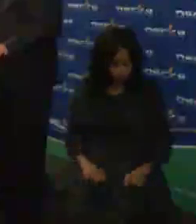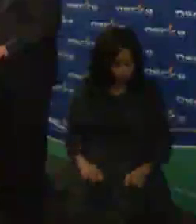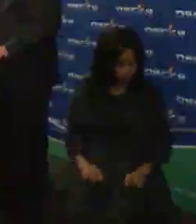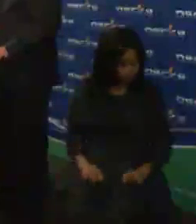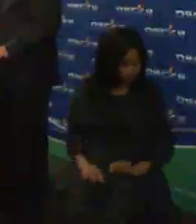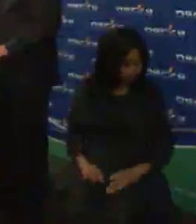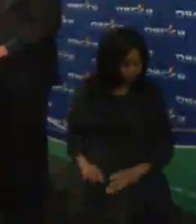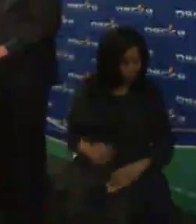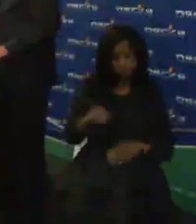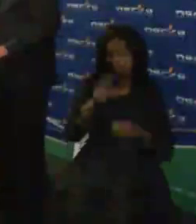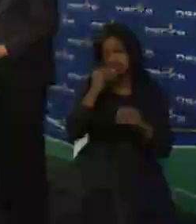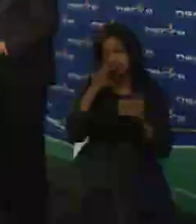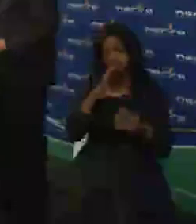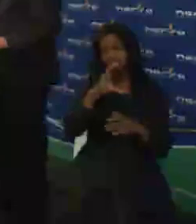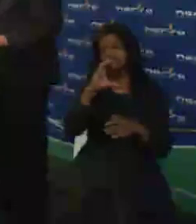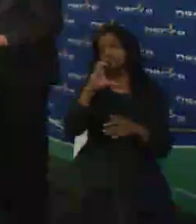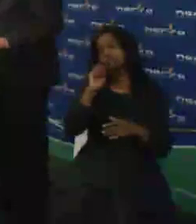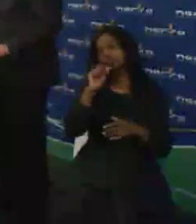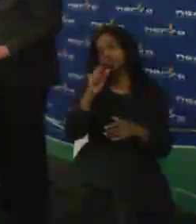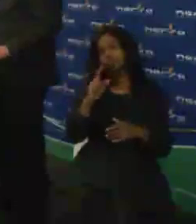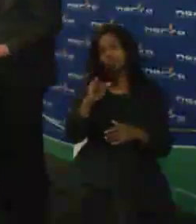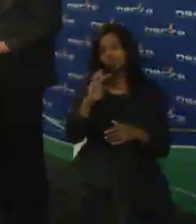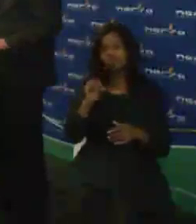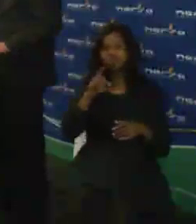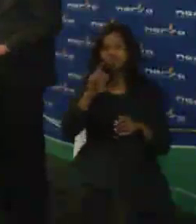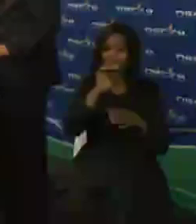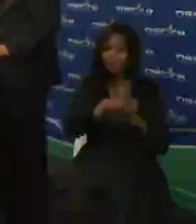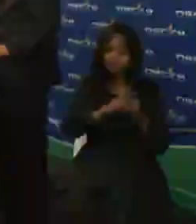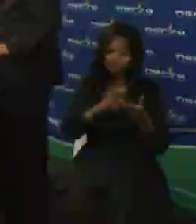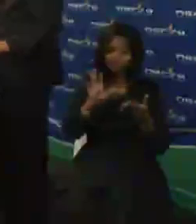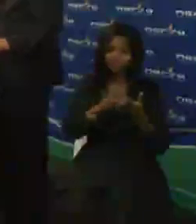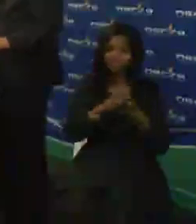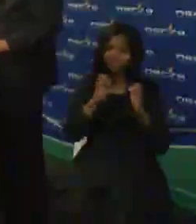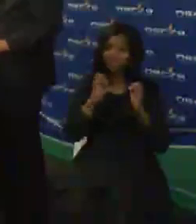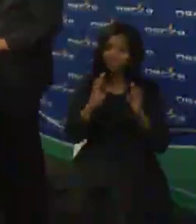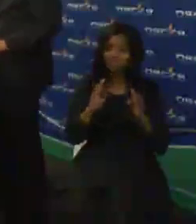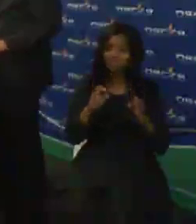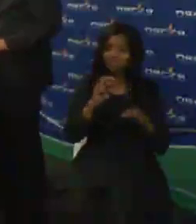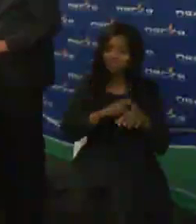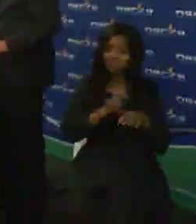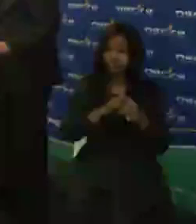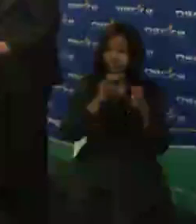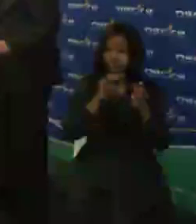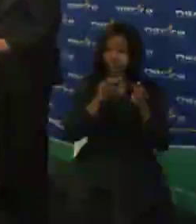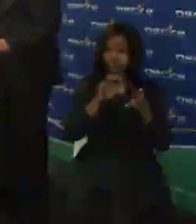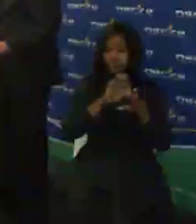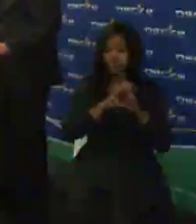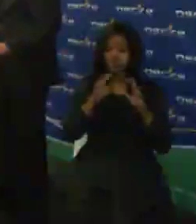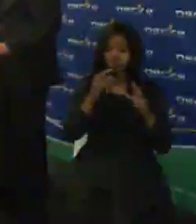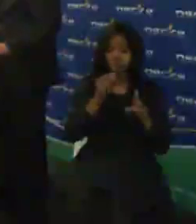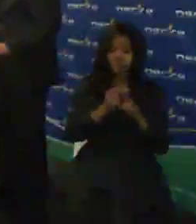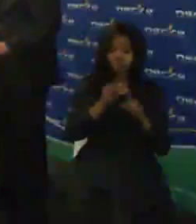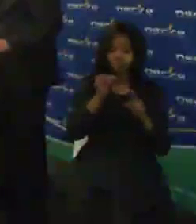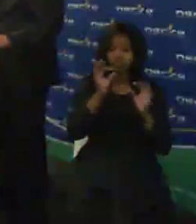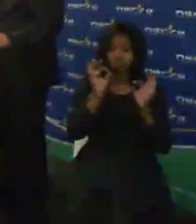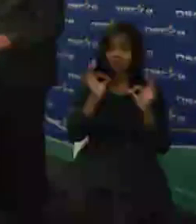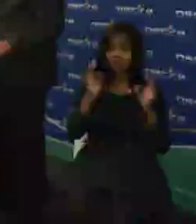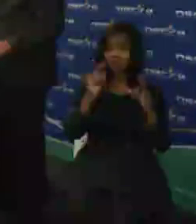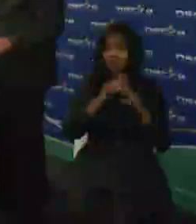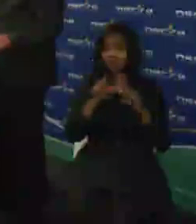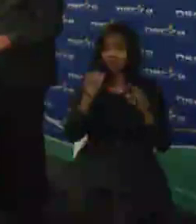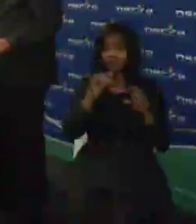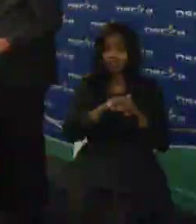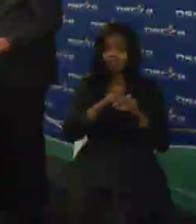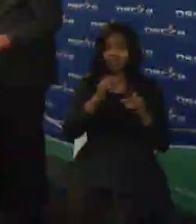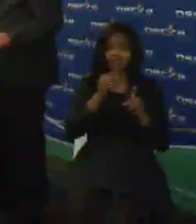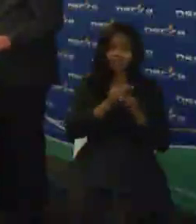as Mr. Hastings just said, prudency and efficiency needs to be looked at not in terms of perfection, but in terms of the